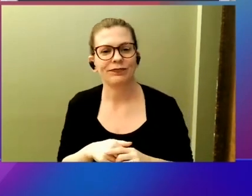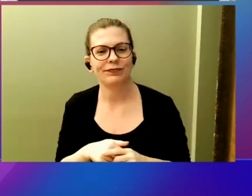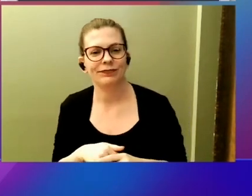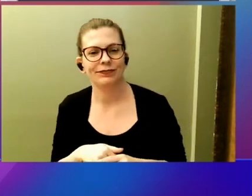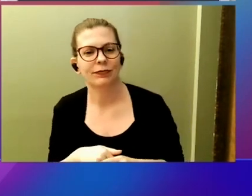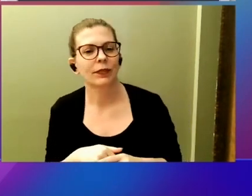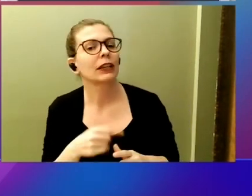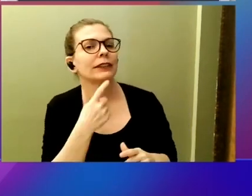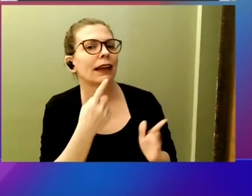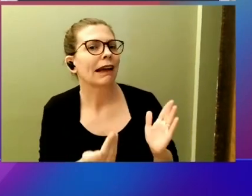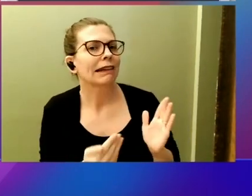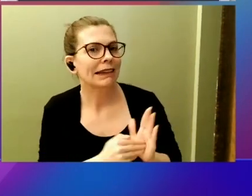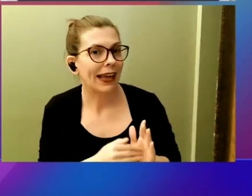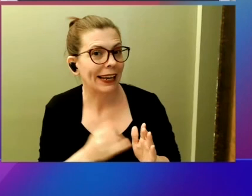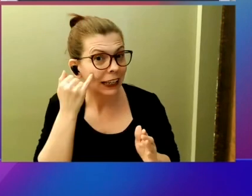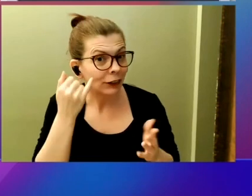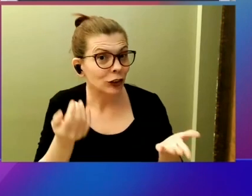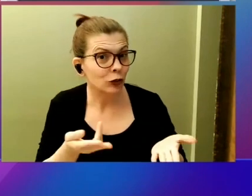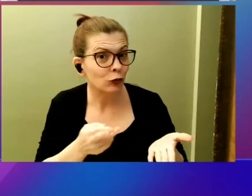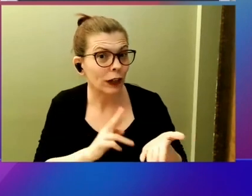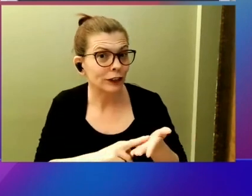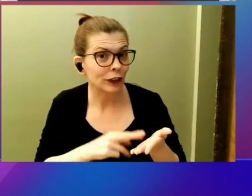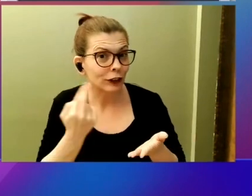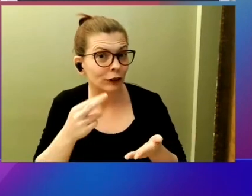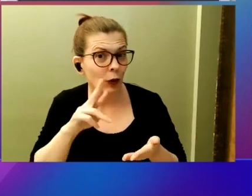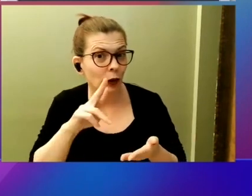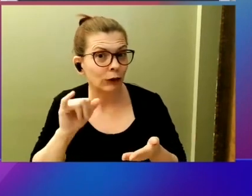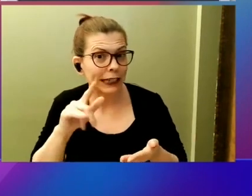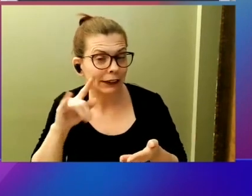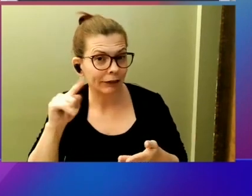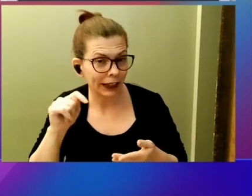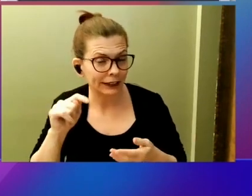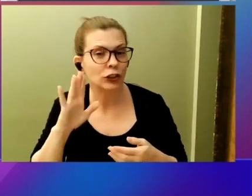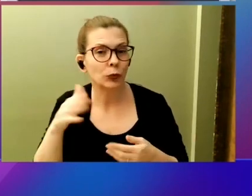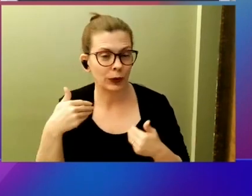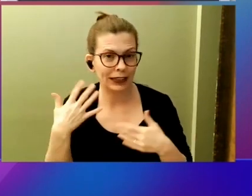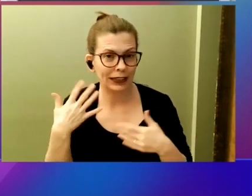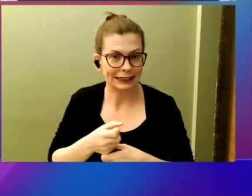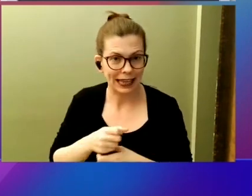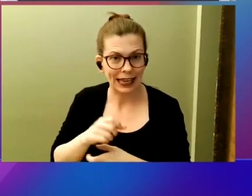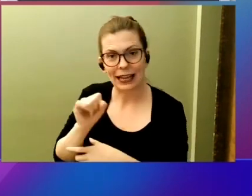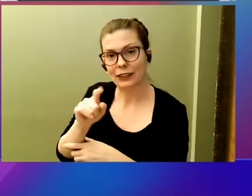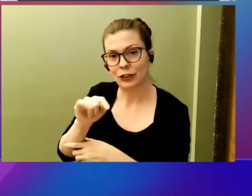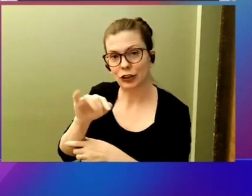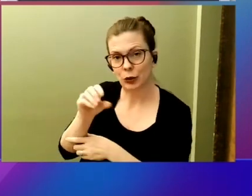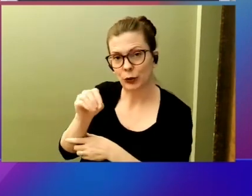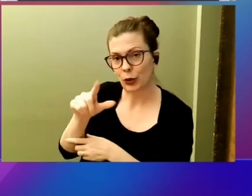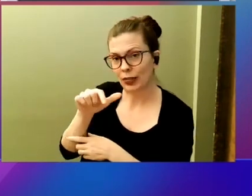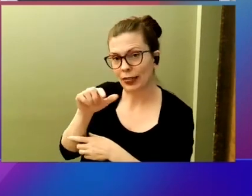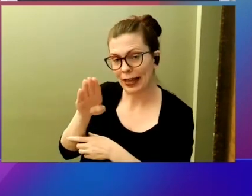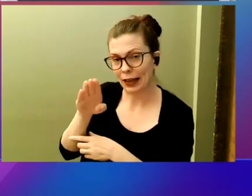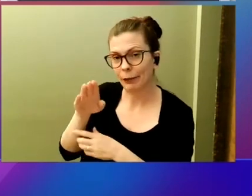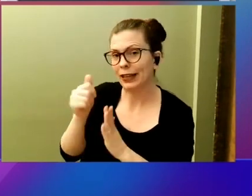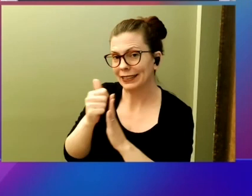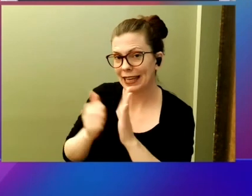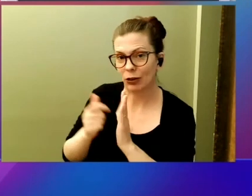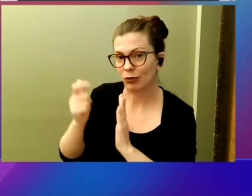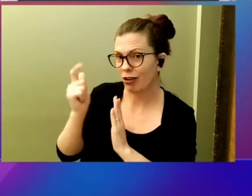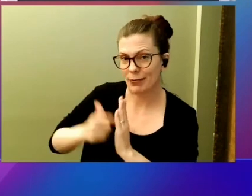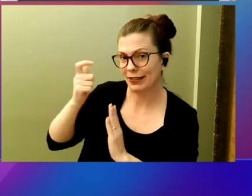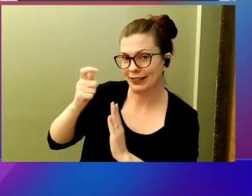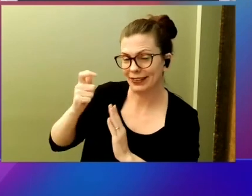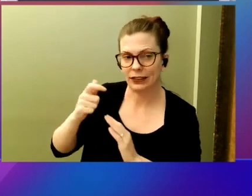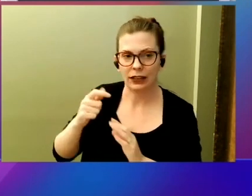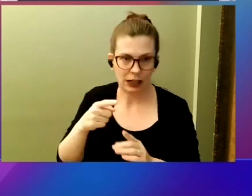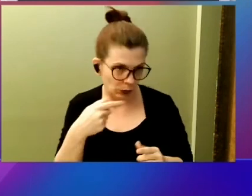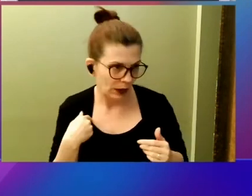you are registered for reInvent, you will get a Studio Lab account. Yes. Awesome. Yes. By default. And you have a session today. Session Okay.